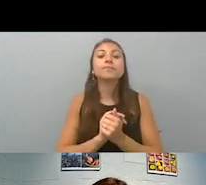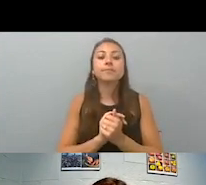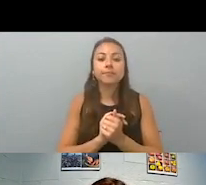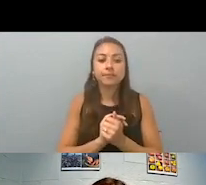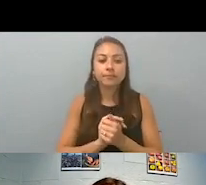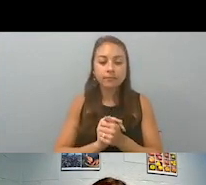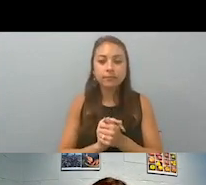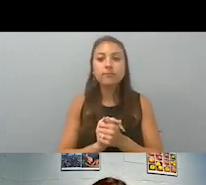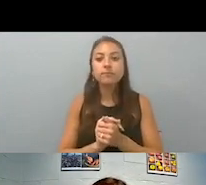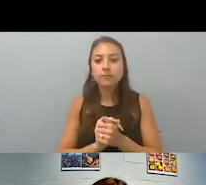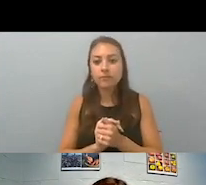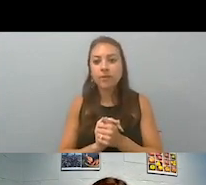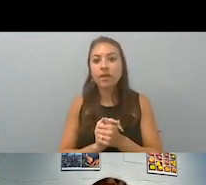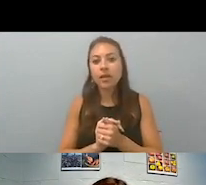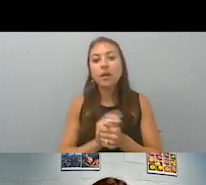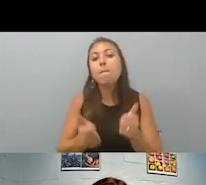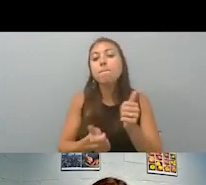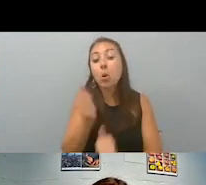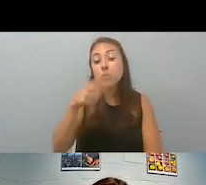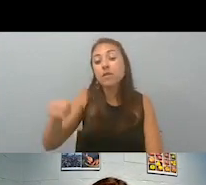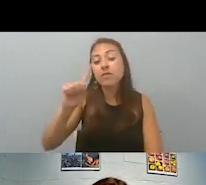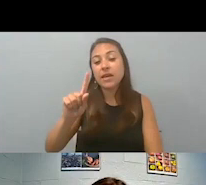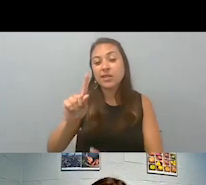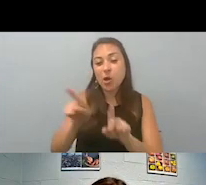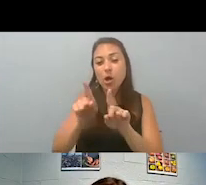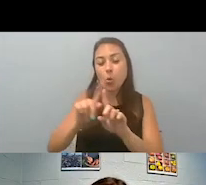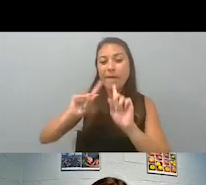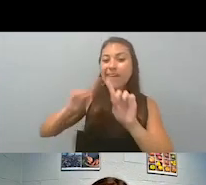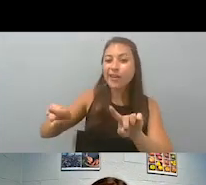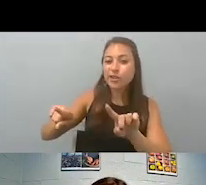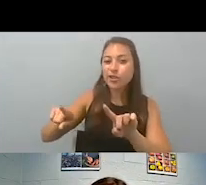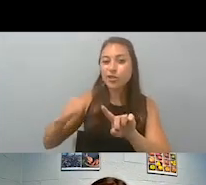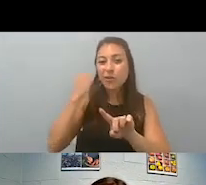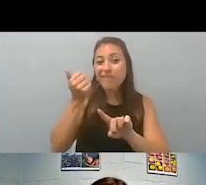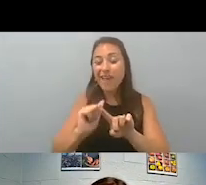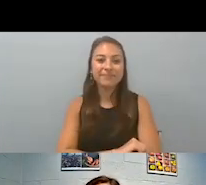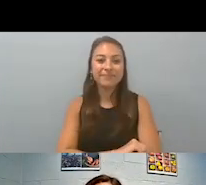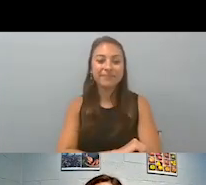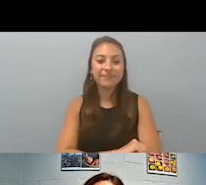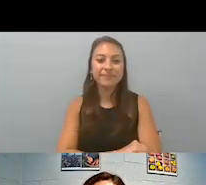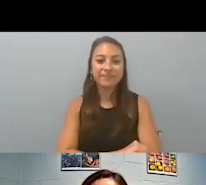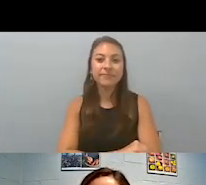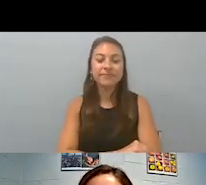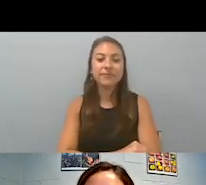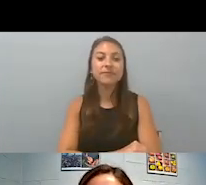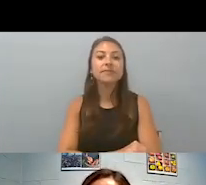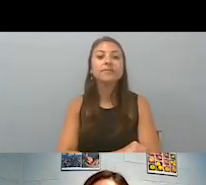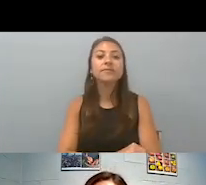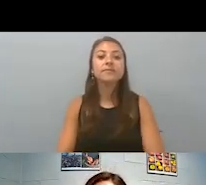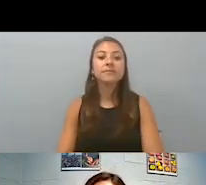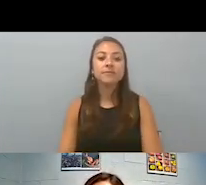said, we'll spend a good portion of this session answering your specific questions. So we find